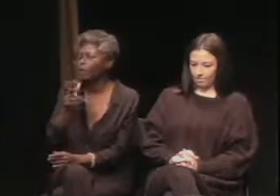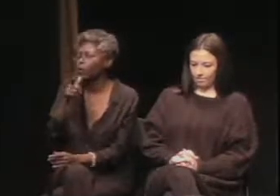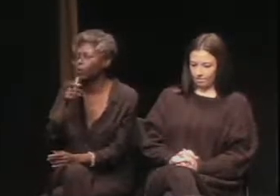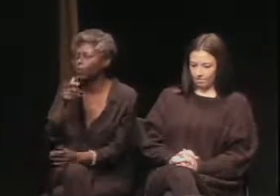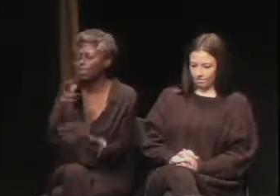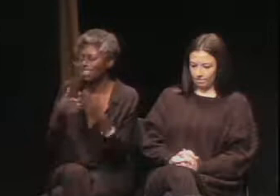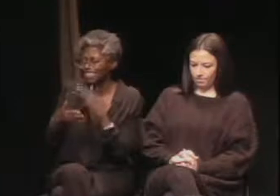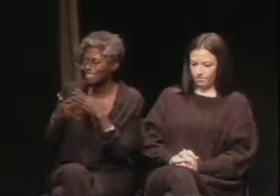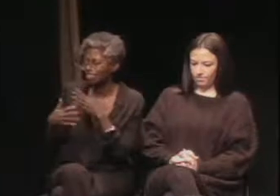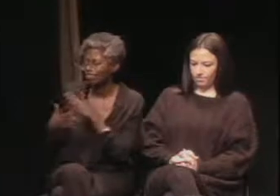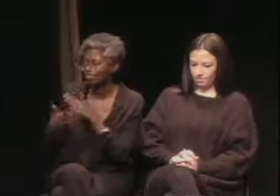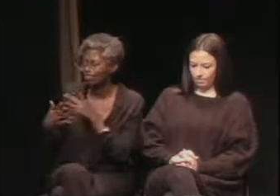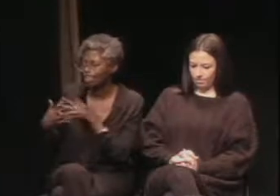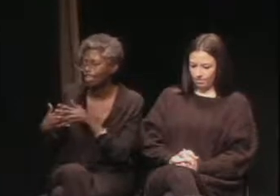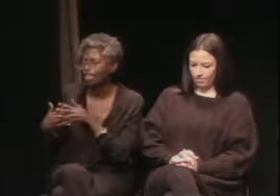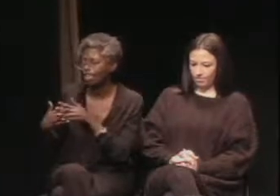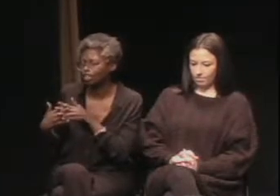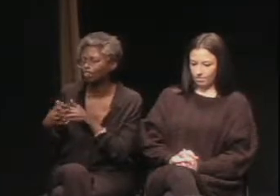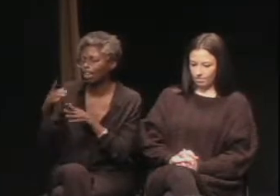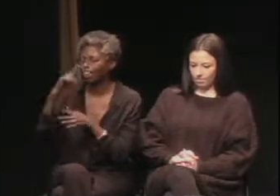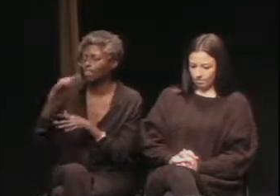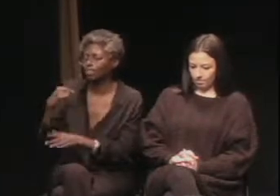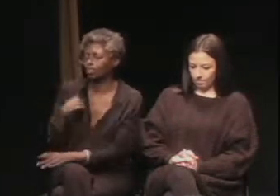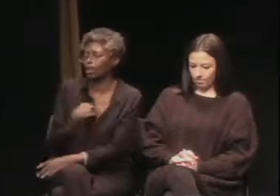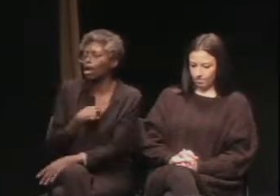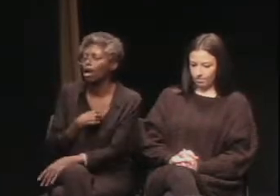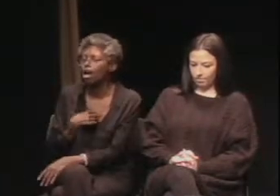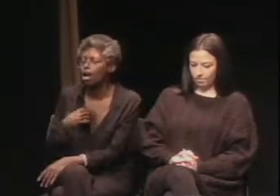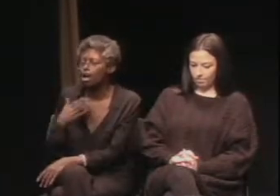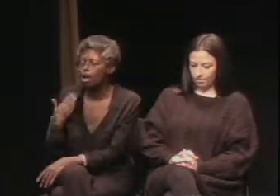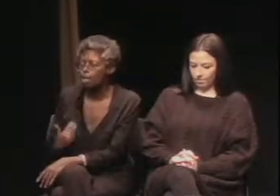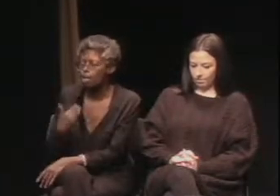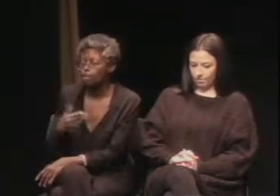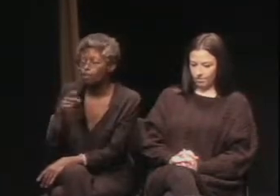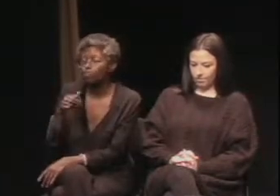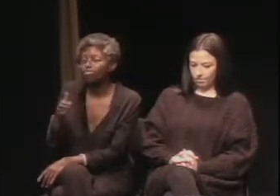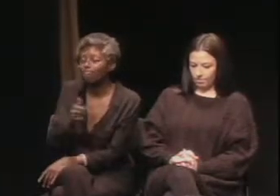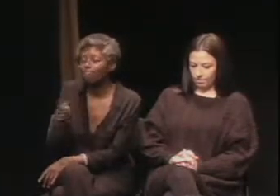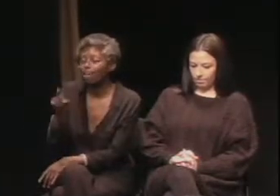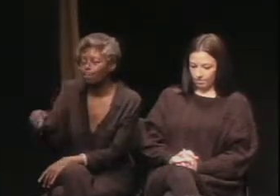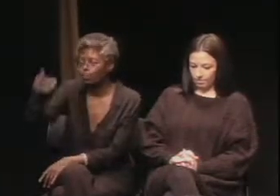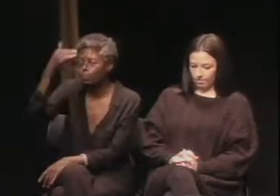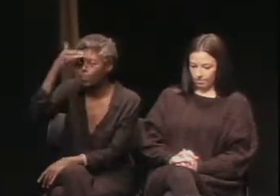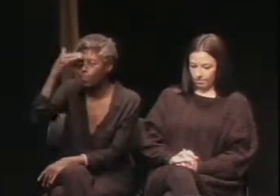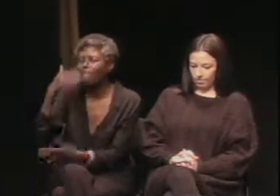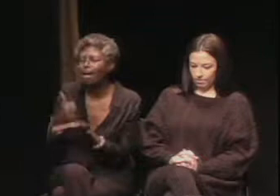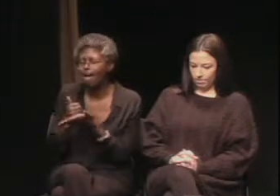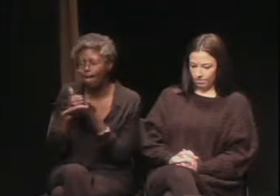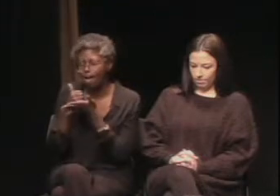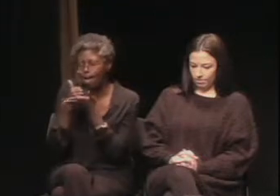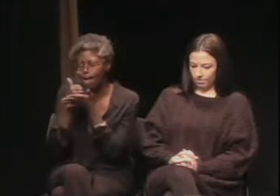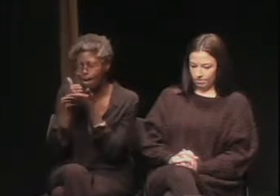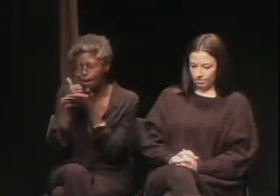are. Right, so they can't tell you. Right, you have to know. Yeah. And so that was helpful. It's like